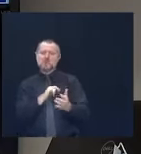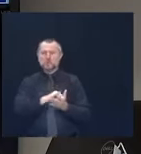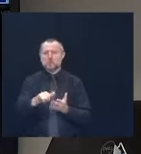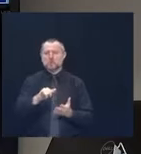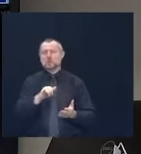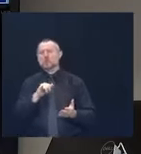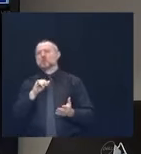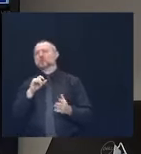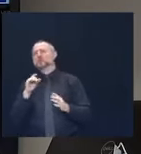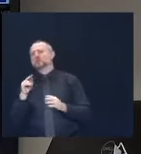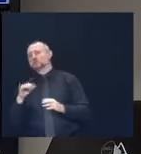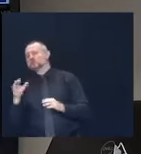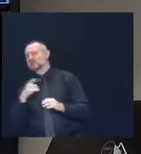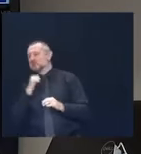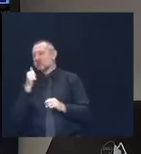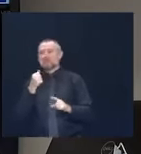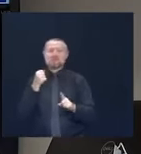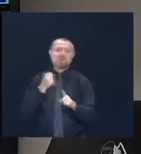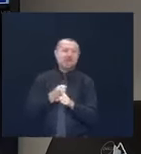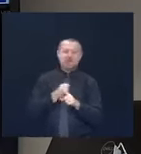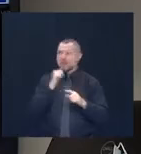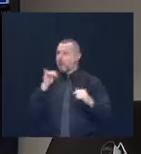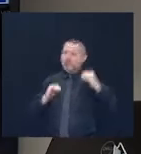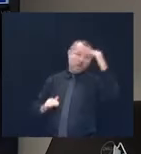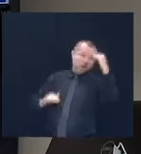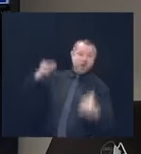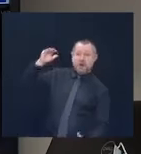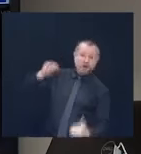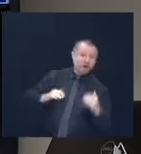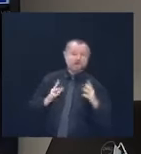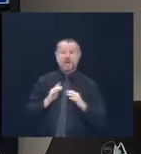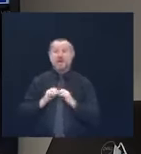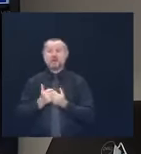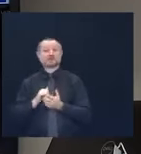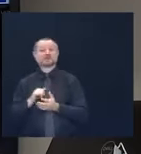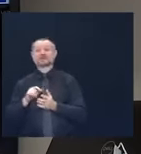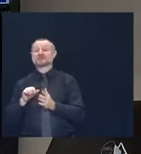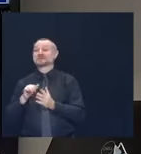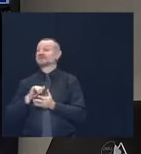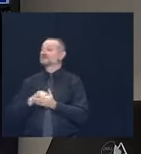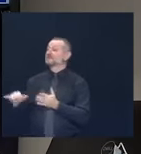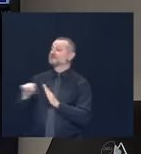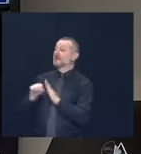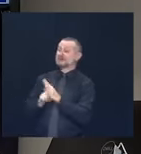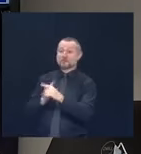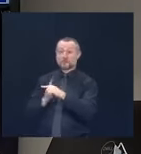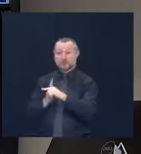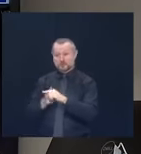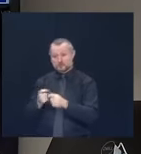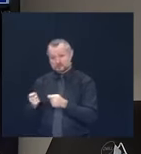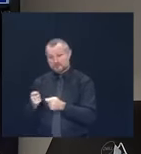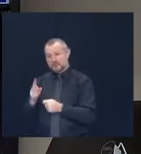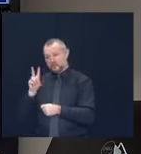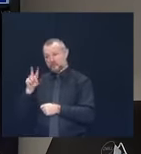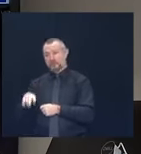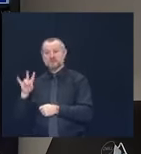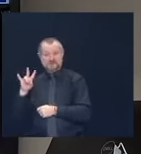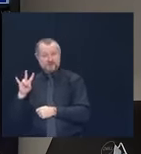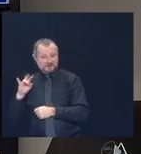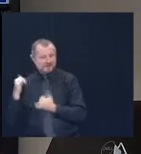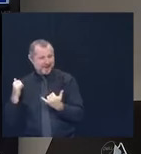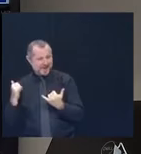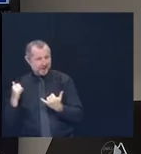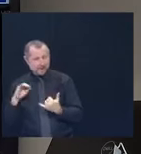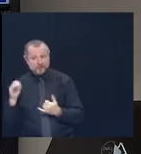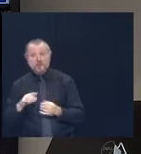shouldn't result in much difference. The advantage to how the state does it is that if our number is 2.7% today, that number is